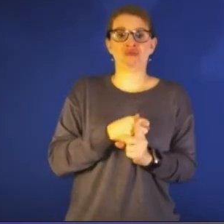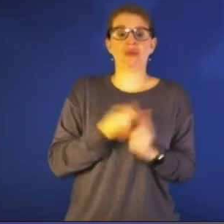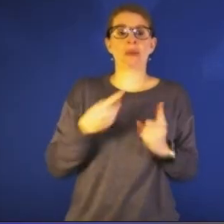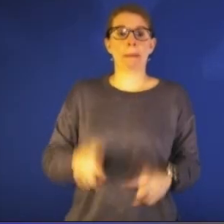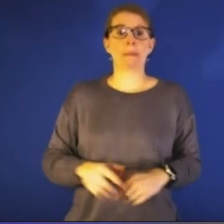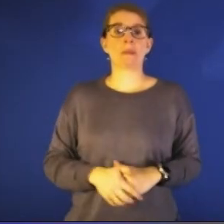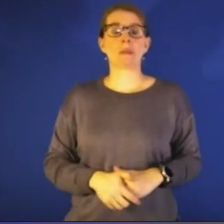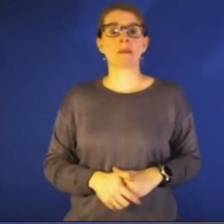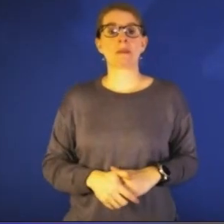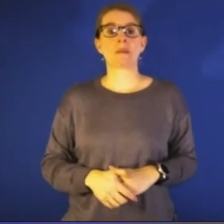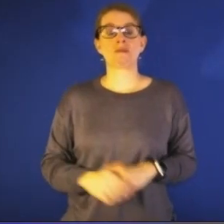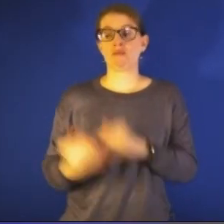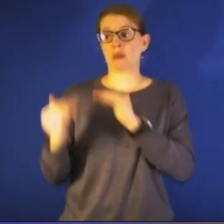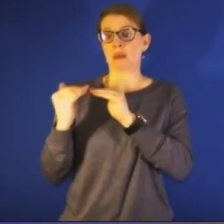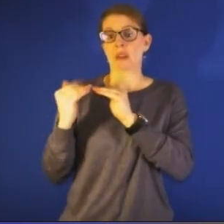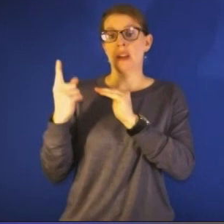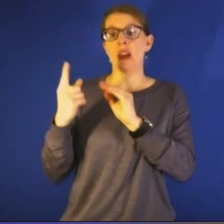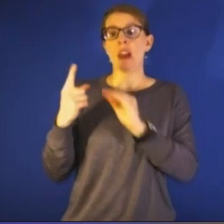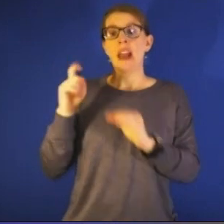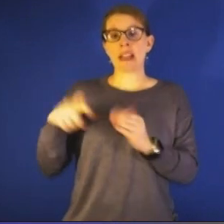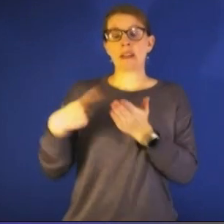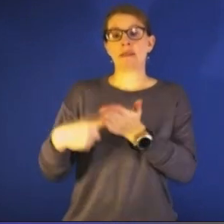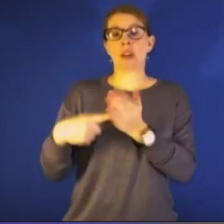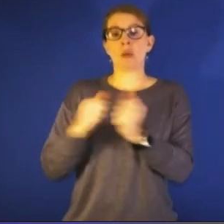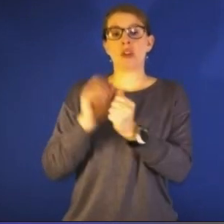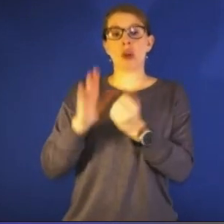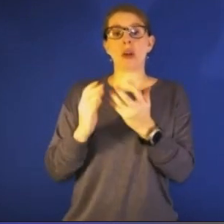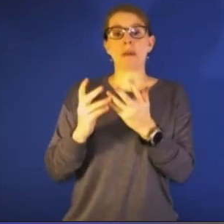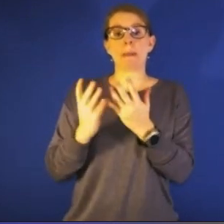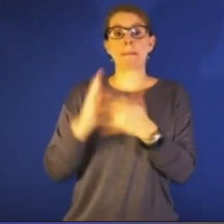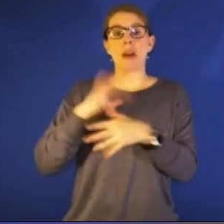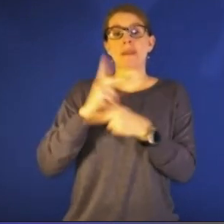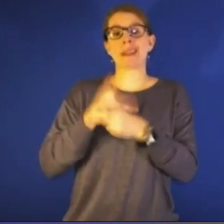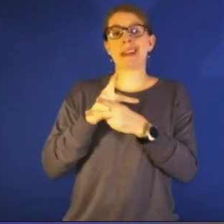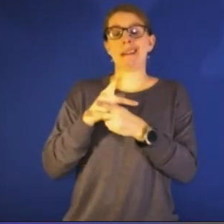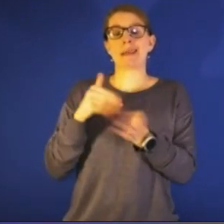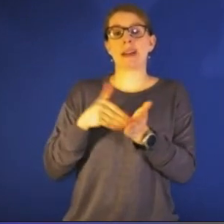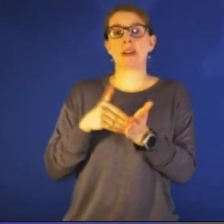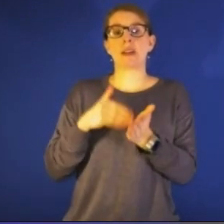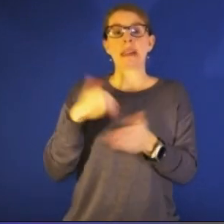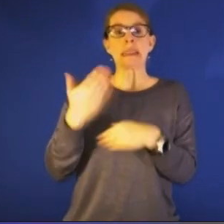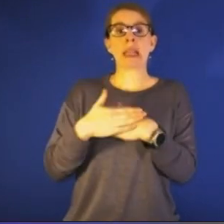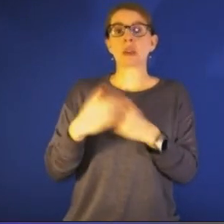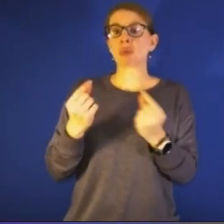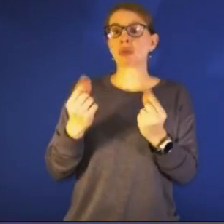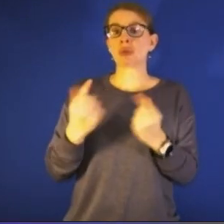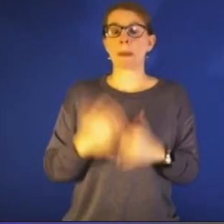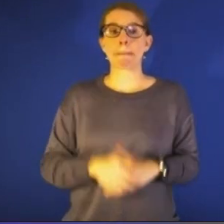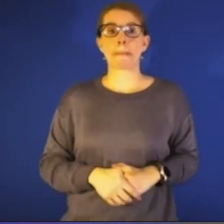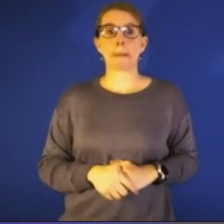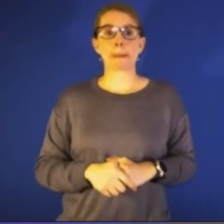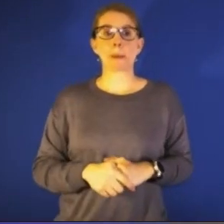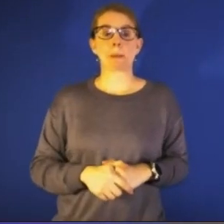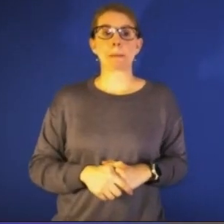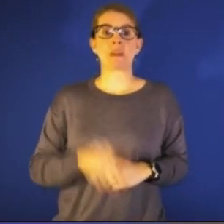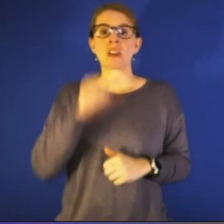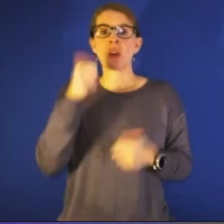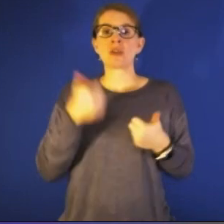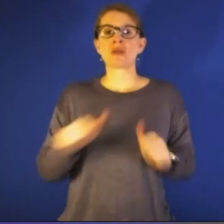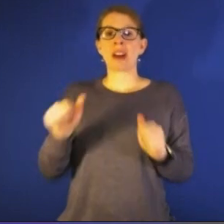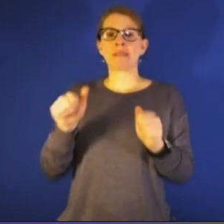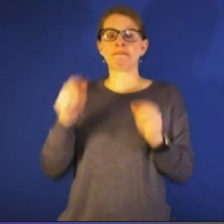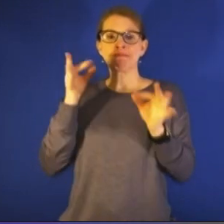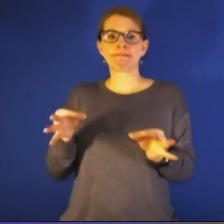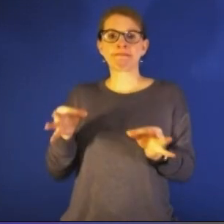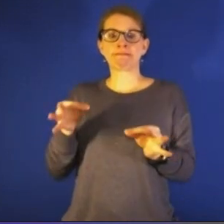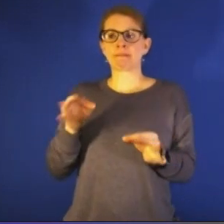said, you got to talk to your primary care physician and say, hey, what's my next step, right? Don't try and decide it all on your own. Okay. Get a hold of your primary care